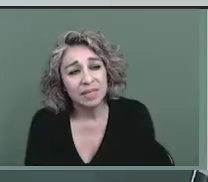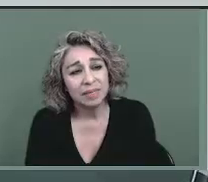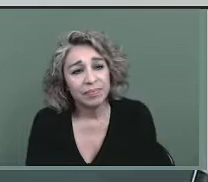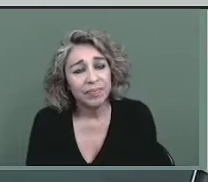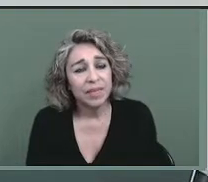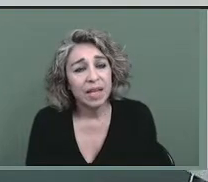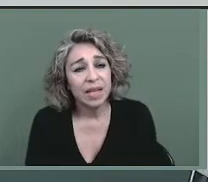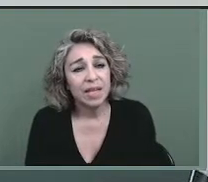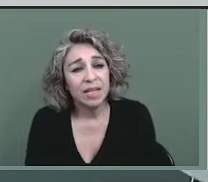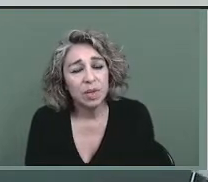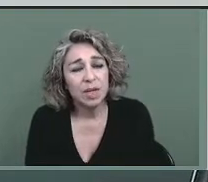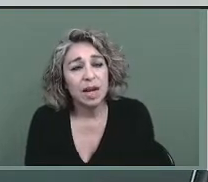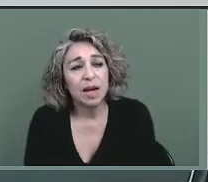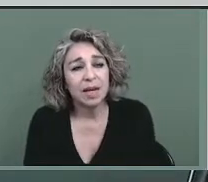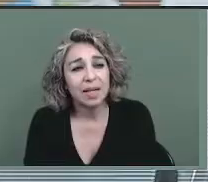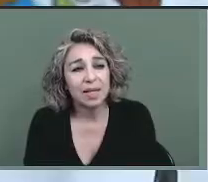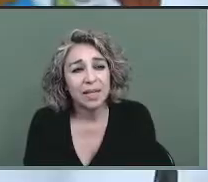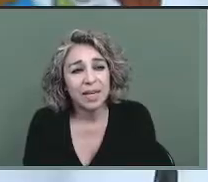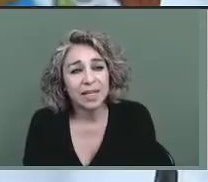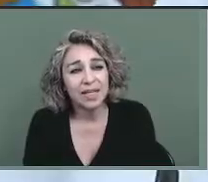units. And that's what